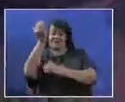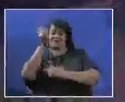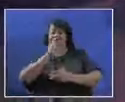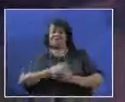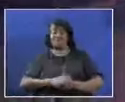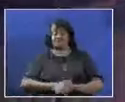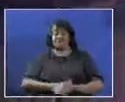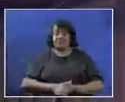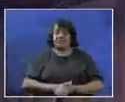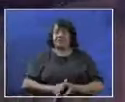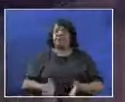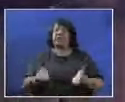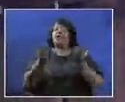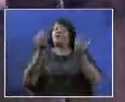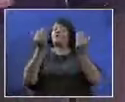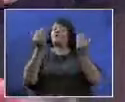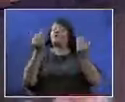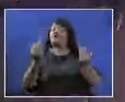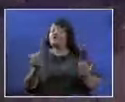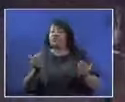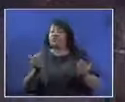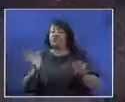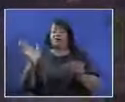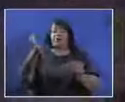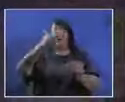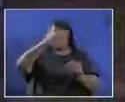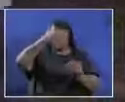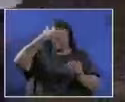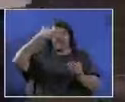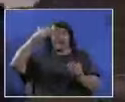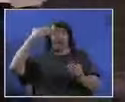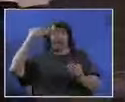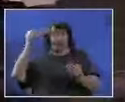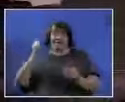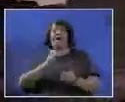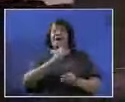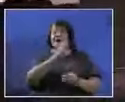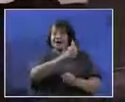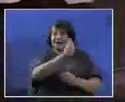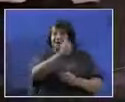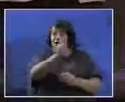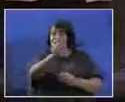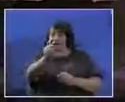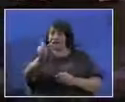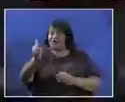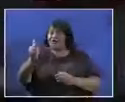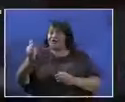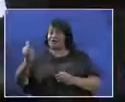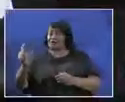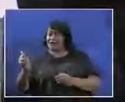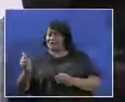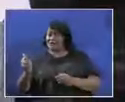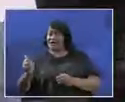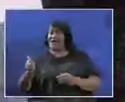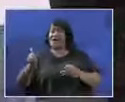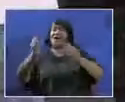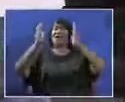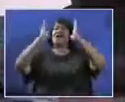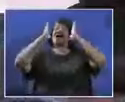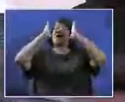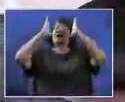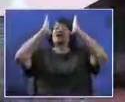on. So forget about yourself. If you make him bigger, everything else seems